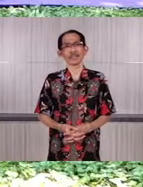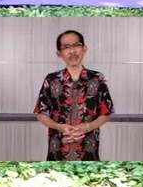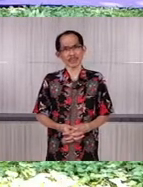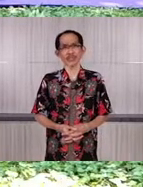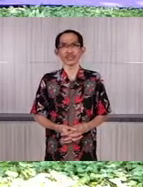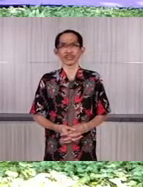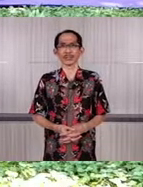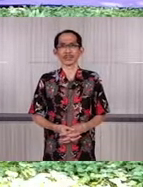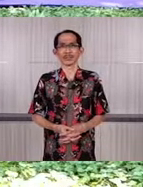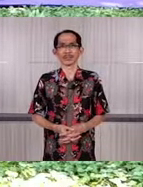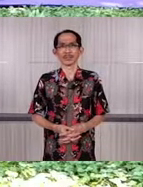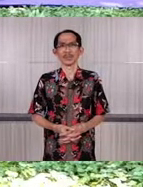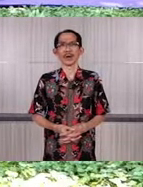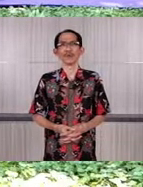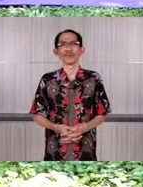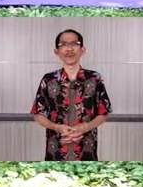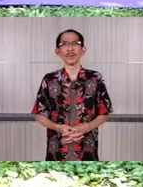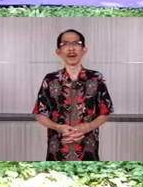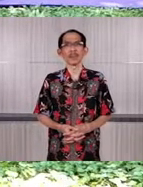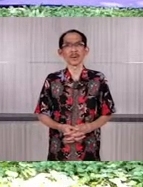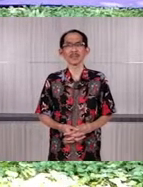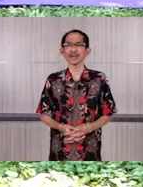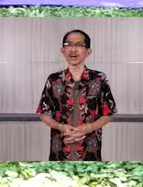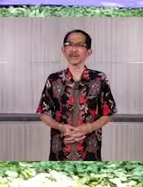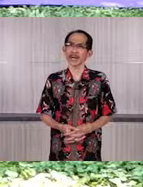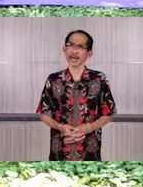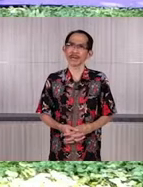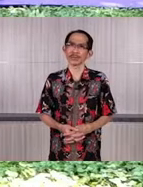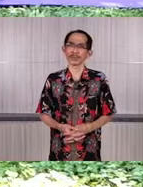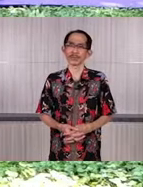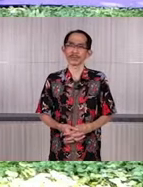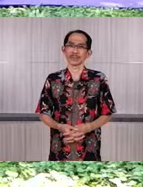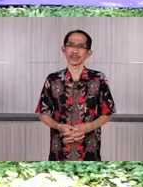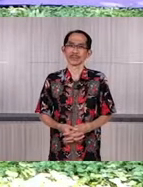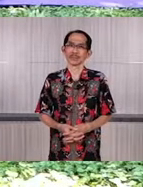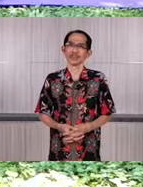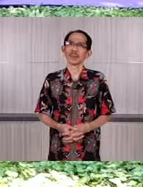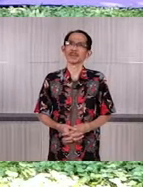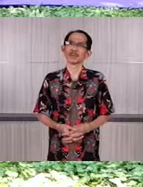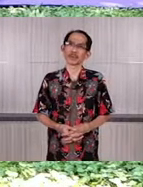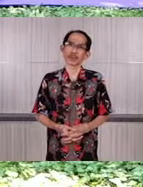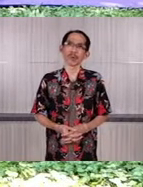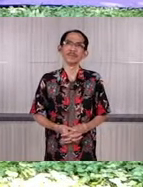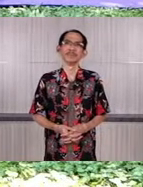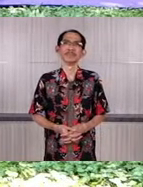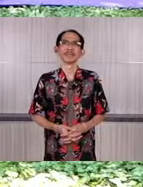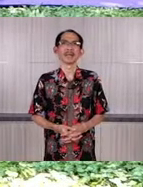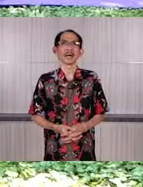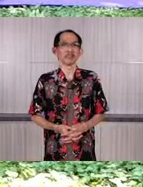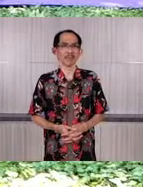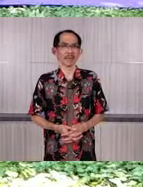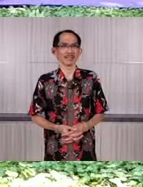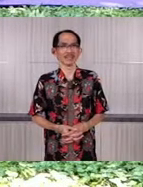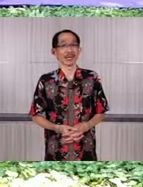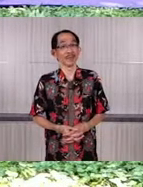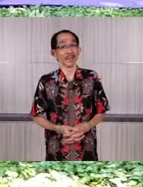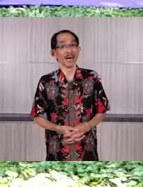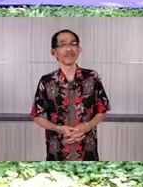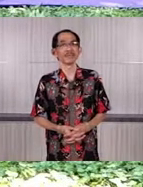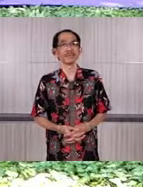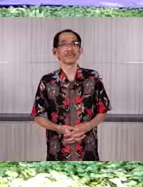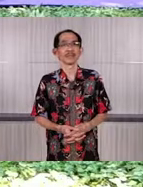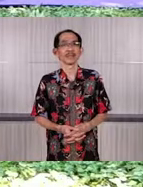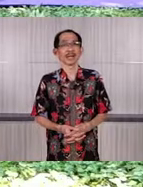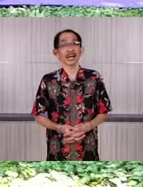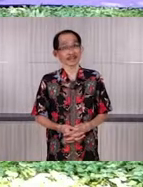or suppression, or from a place of chaos, but from a place of